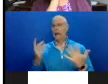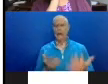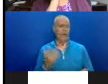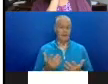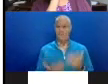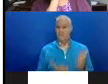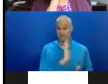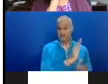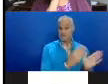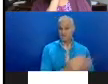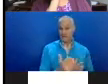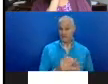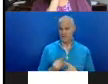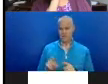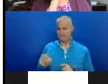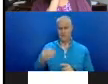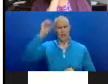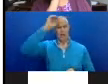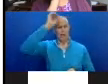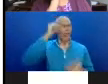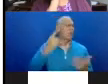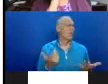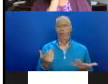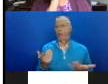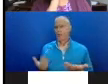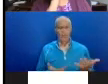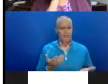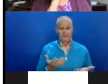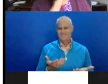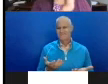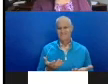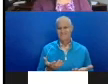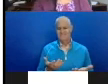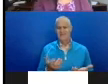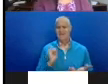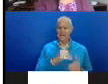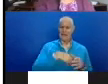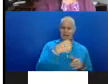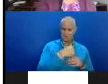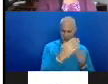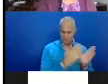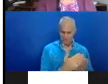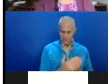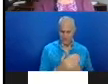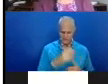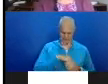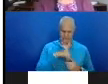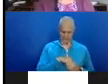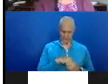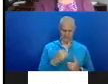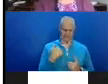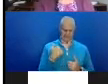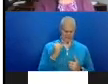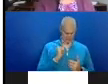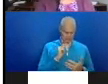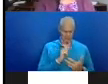of his plan and she hasn't any idea about what's going on there. So, again, that external plan. So his internal stuff, what he needs to remind himself is stuff